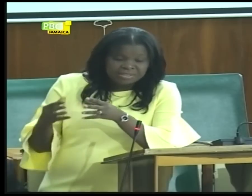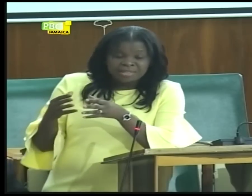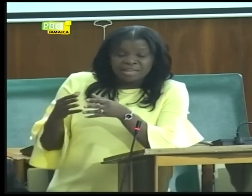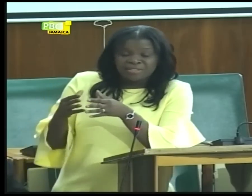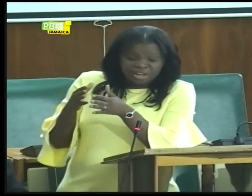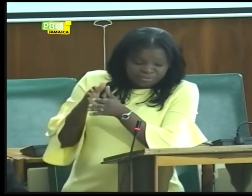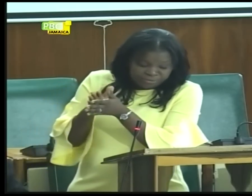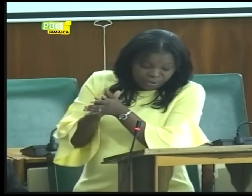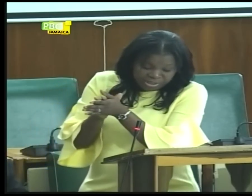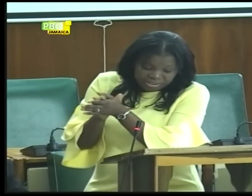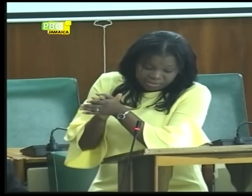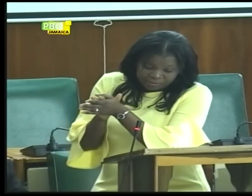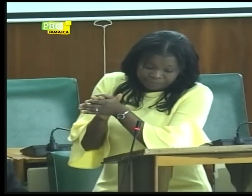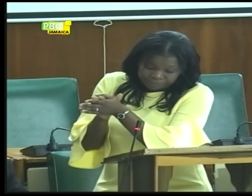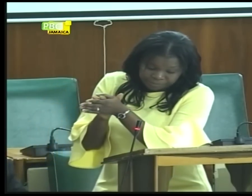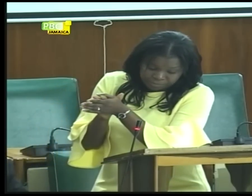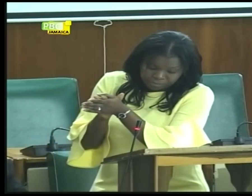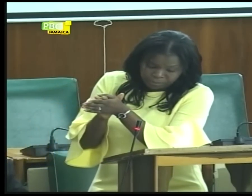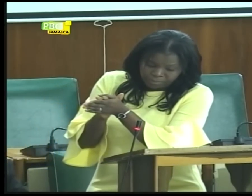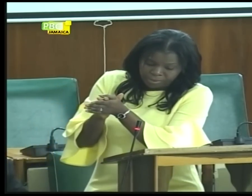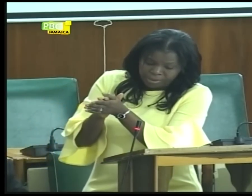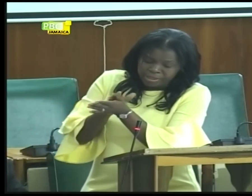because the enforcer